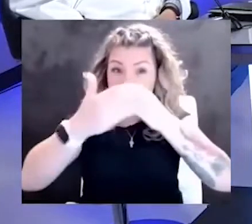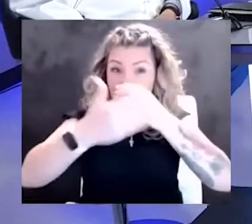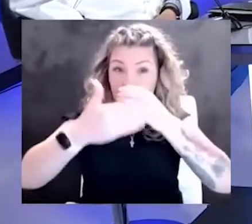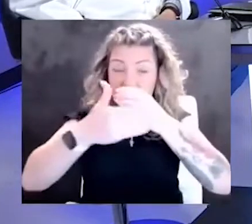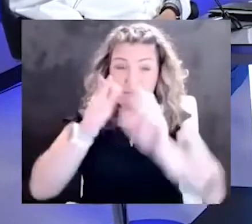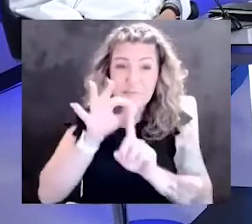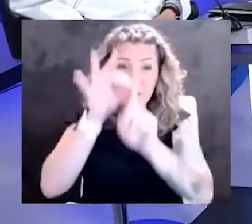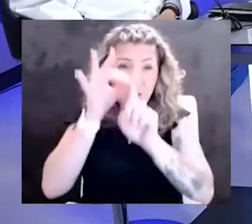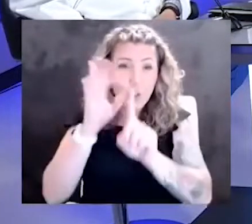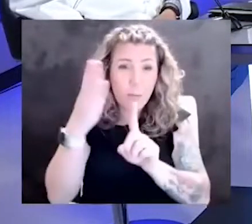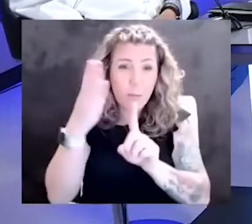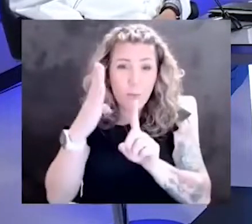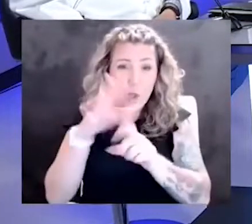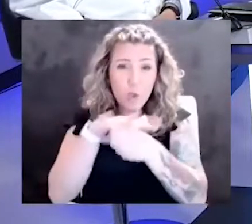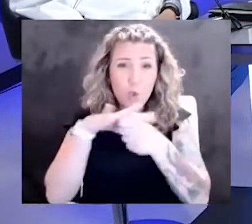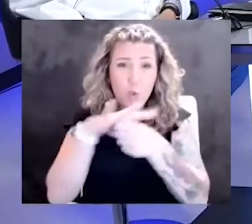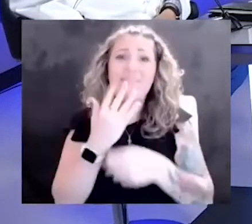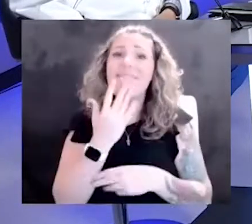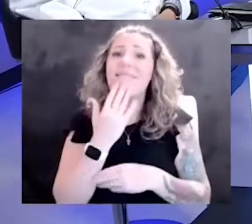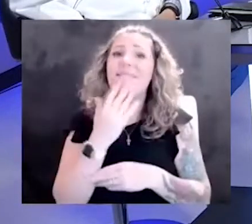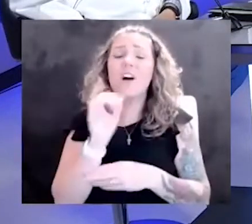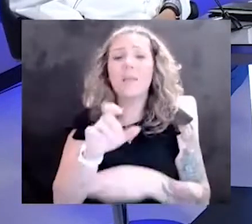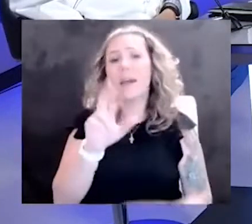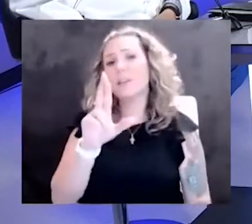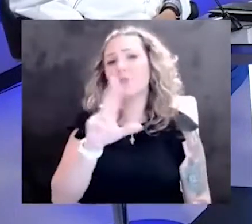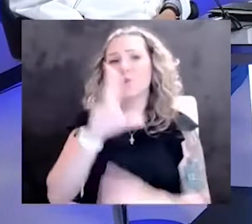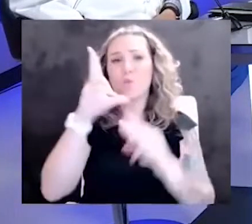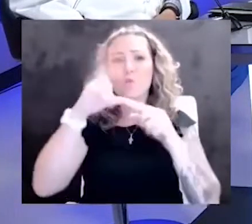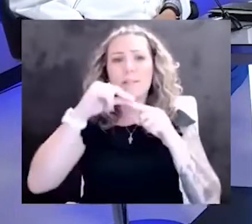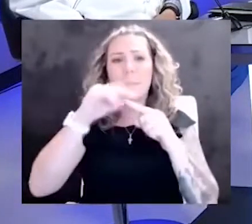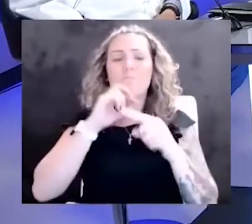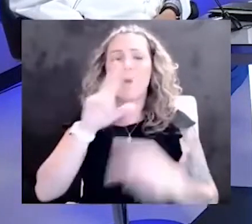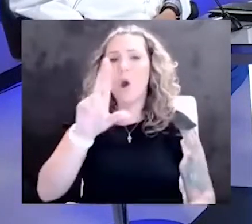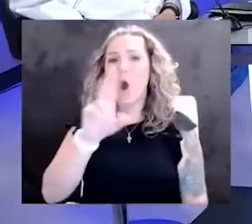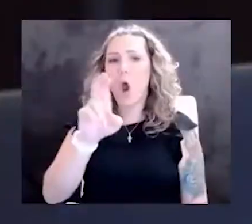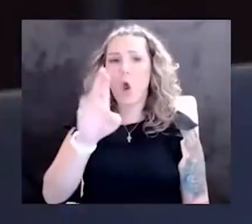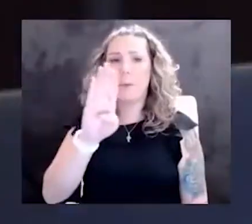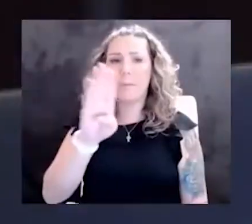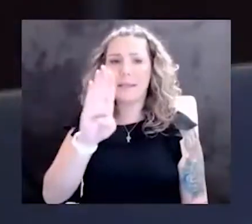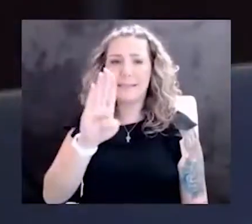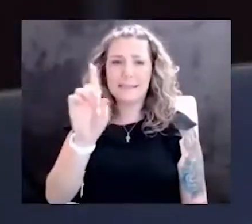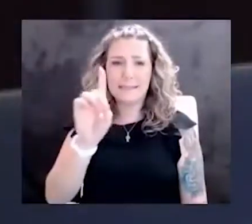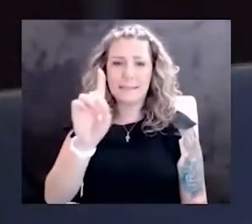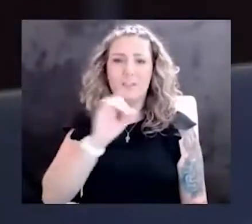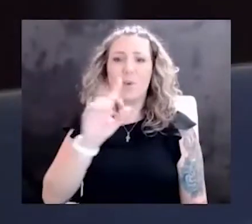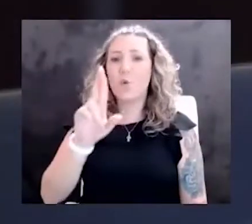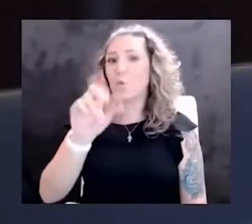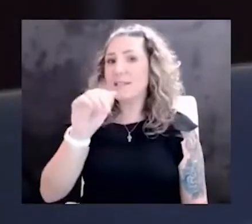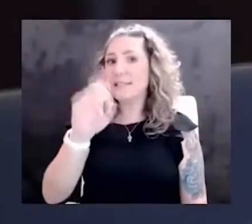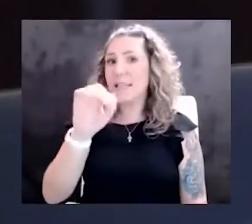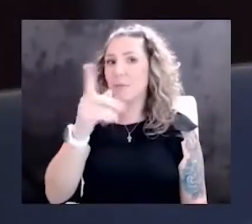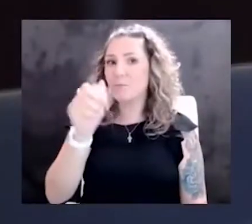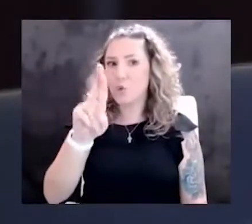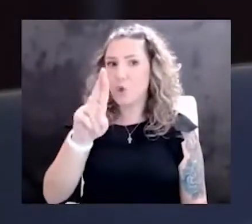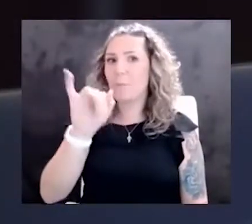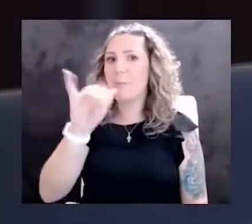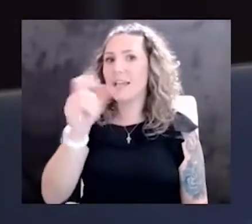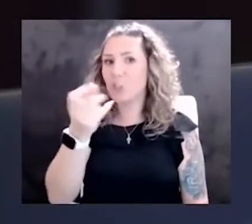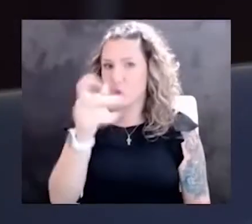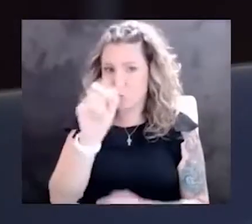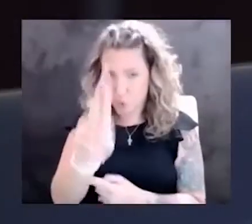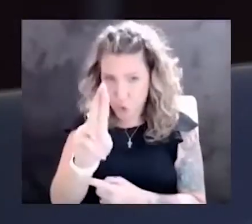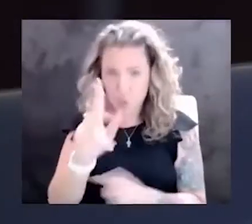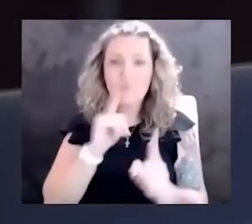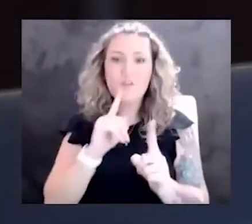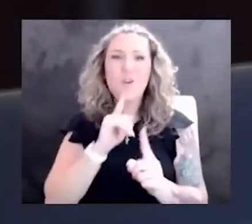the receptor binding domain, or the RBD. That's where we do see where it interacts with the ACE2